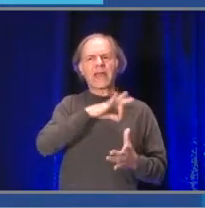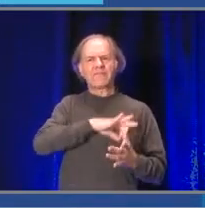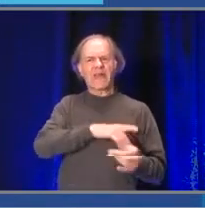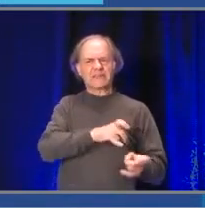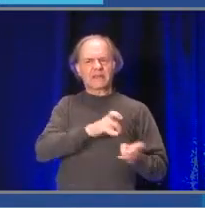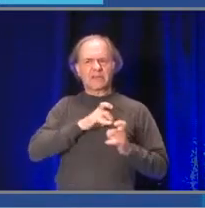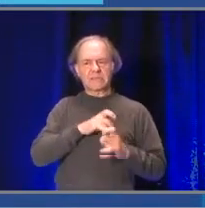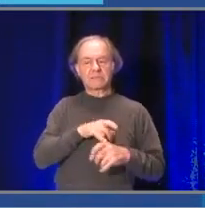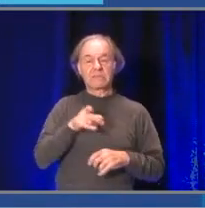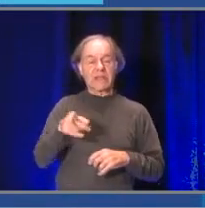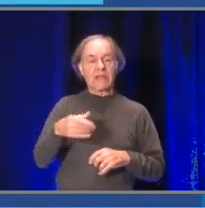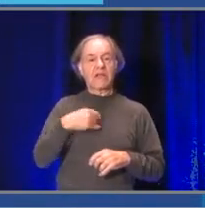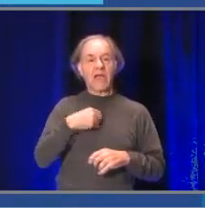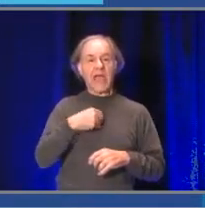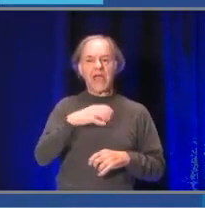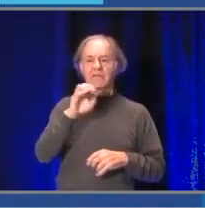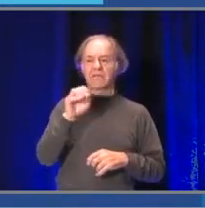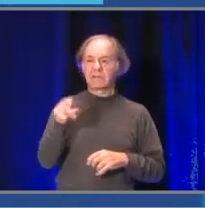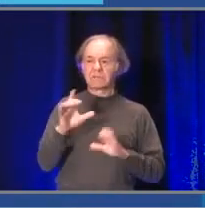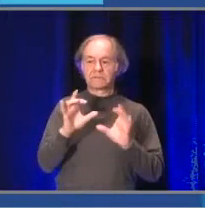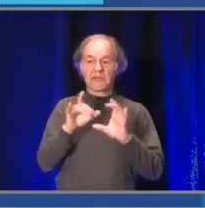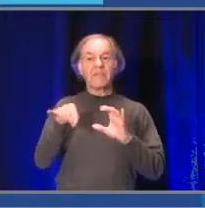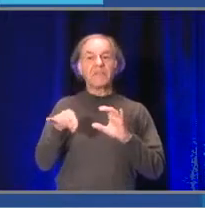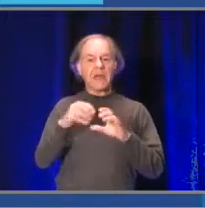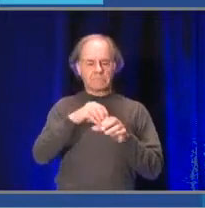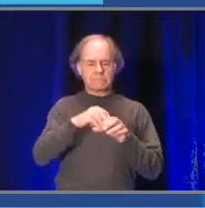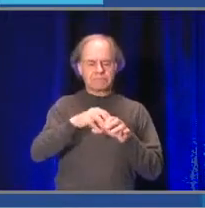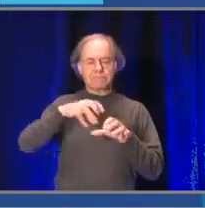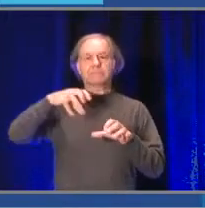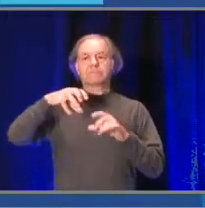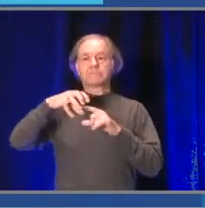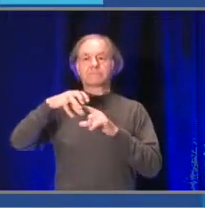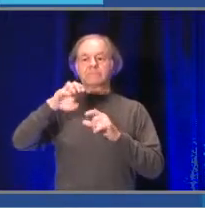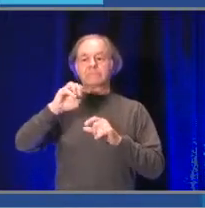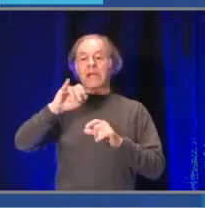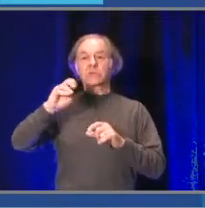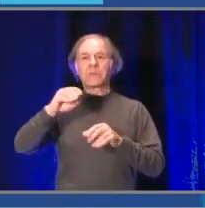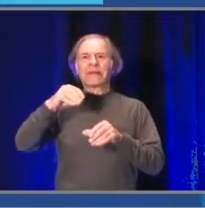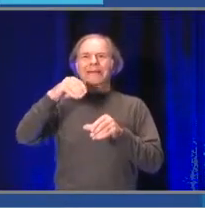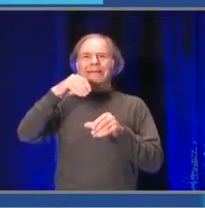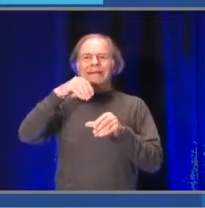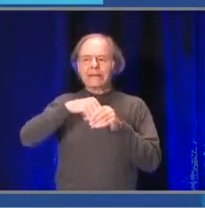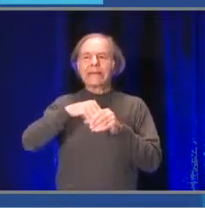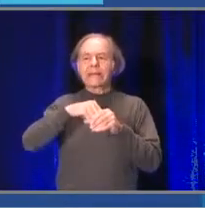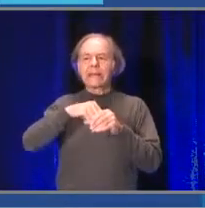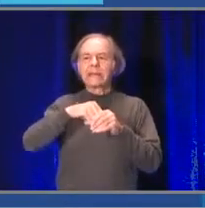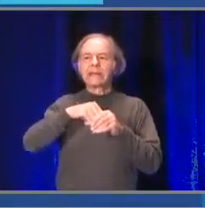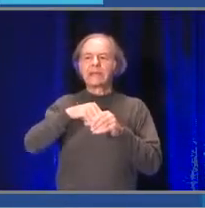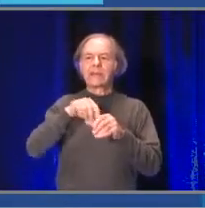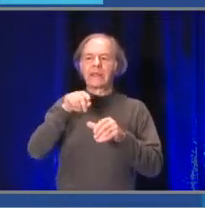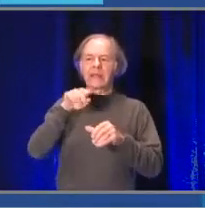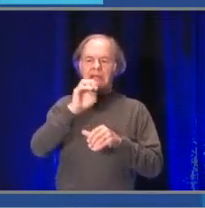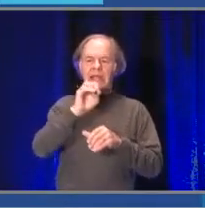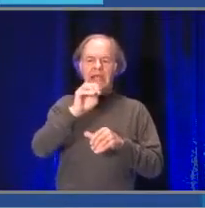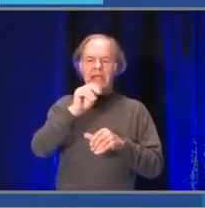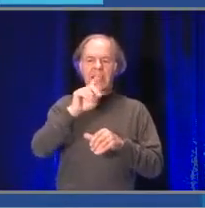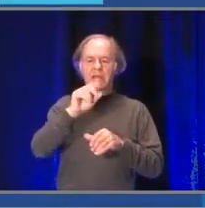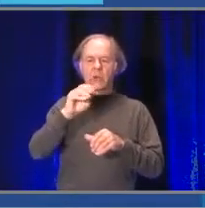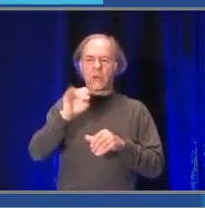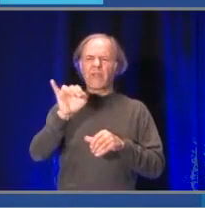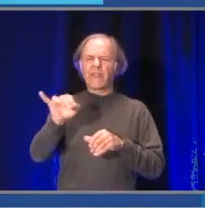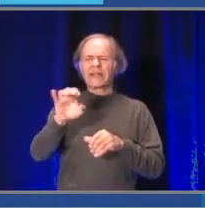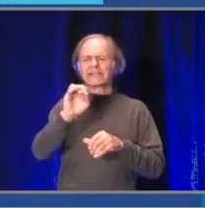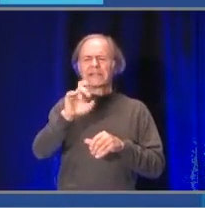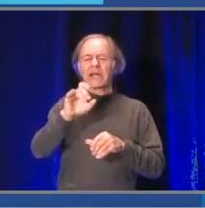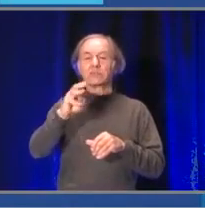here, you will see exosomes being formed inside this tiny endosome here. Those are the little exosomes.